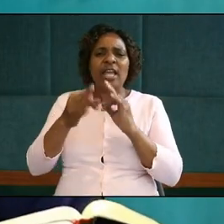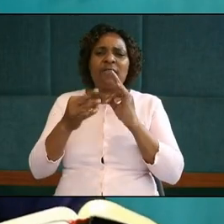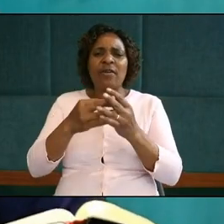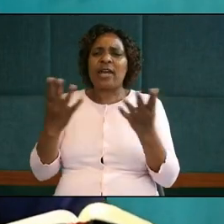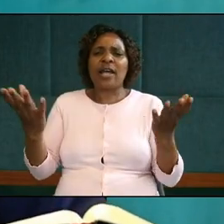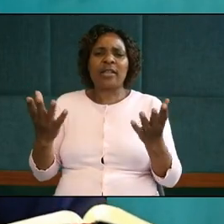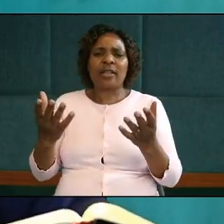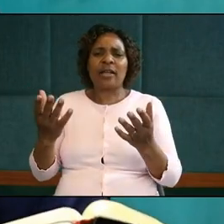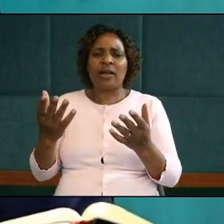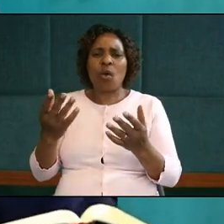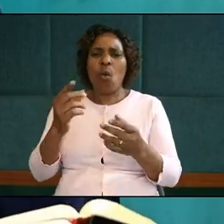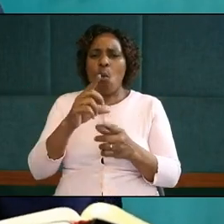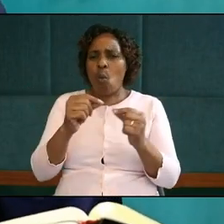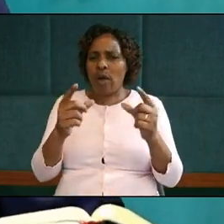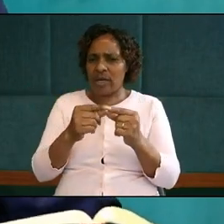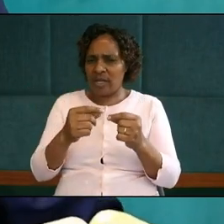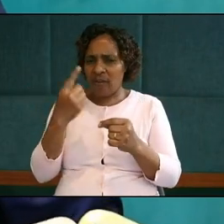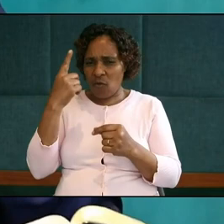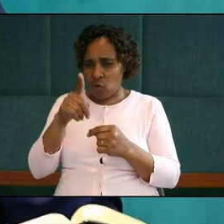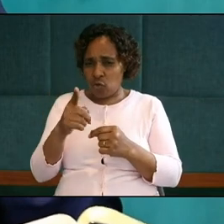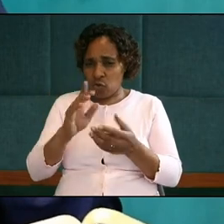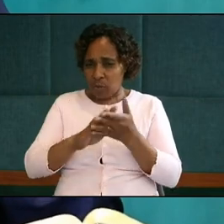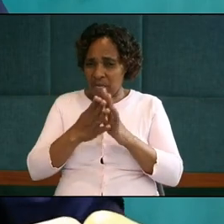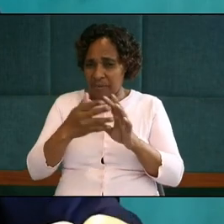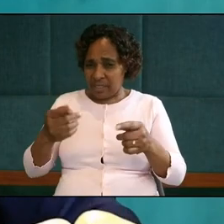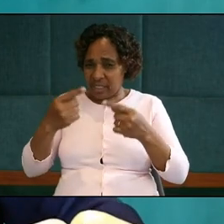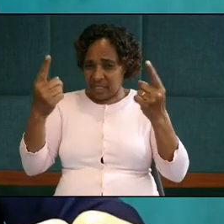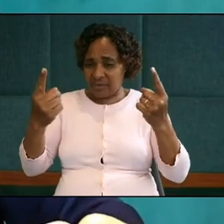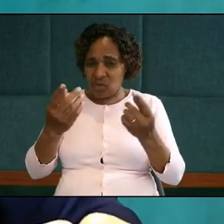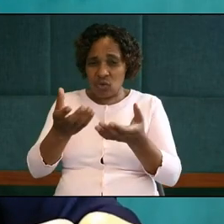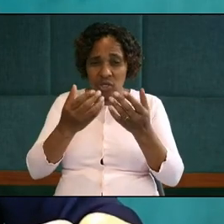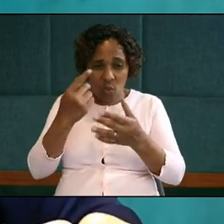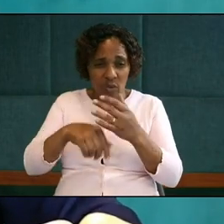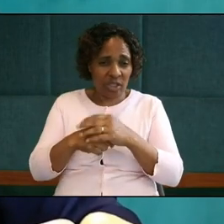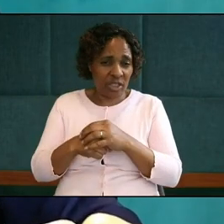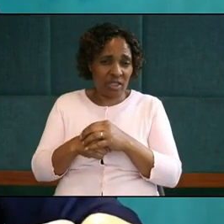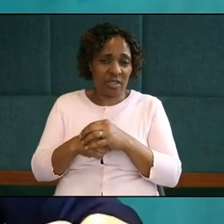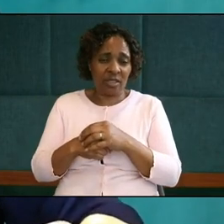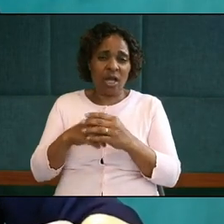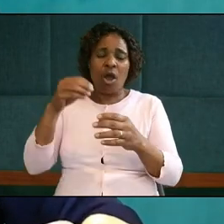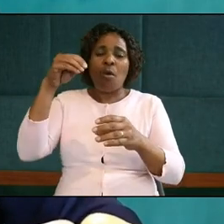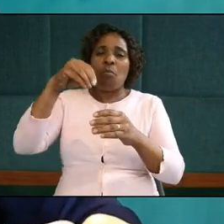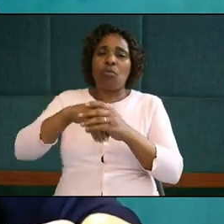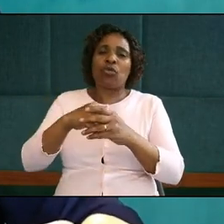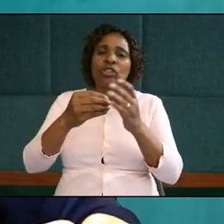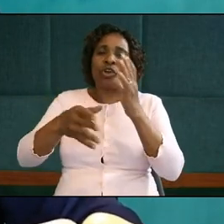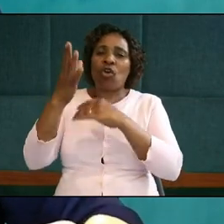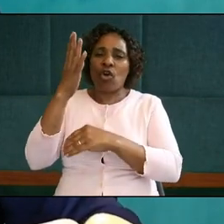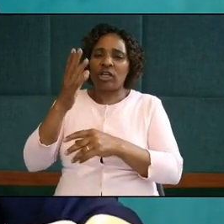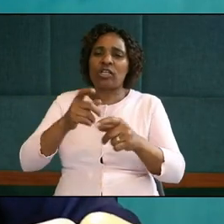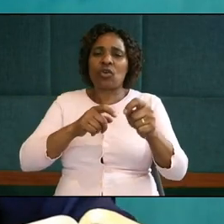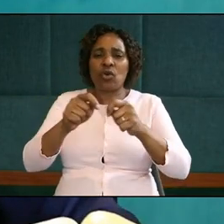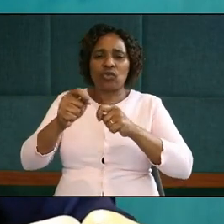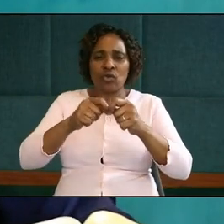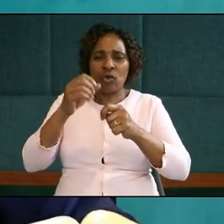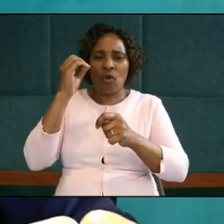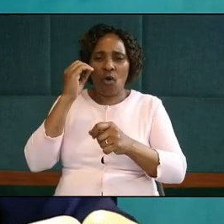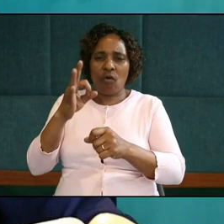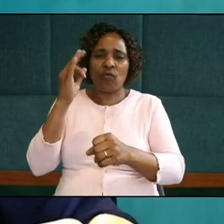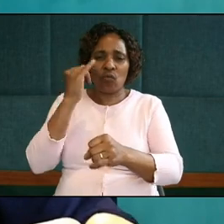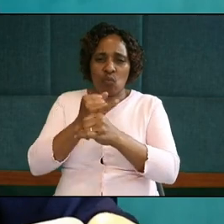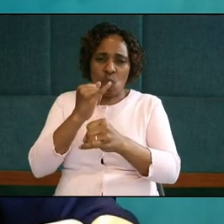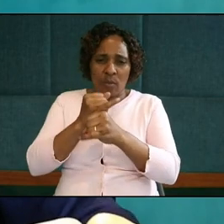surer word, you know, for you to be successful? What do you need to do? Put God in charge of your work. Put God in charge of your